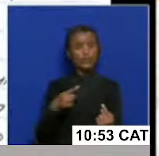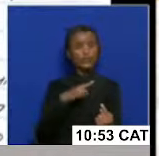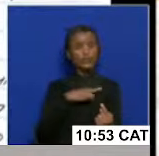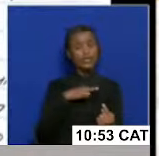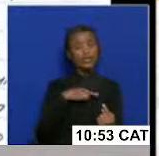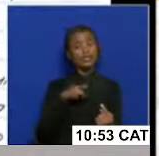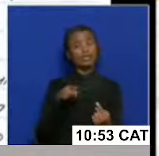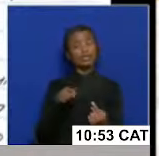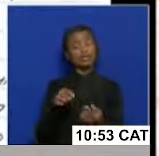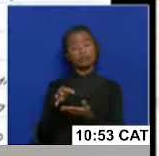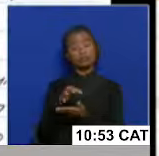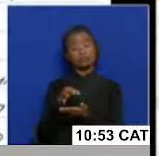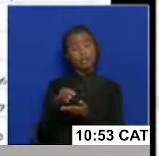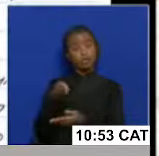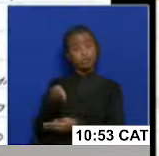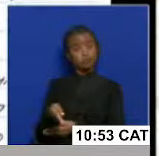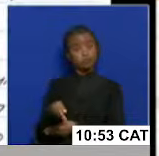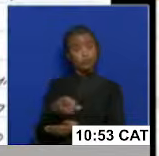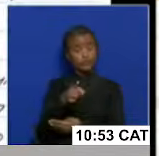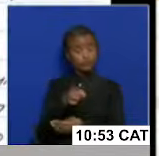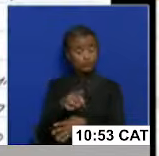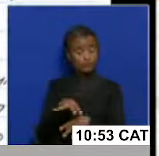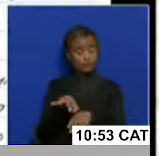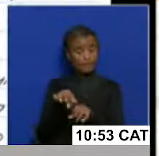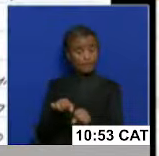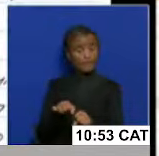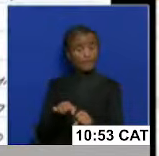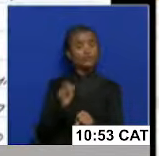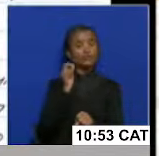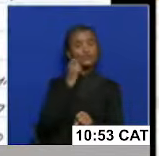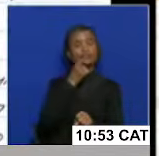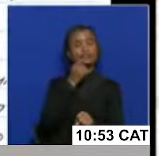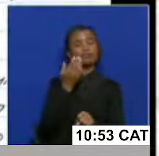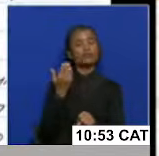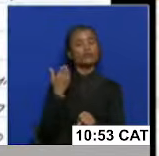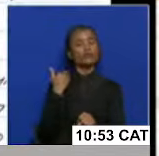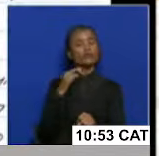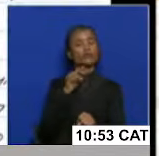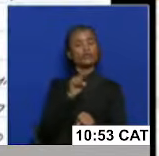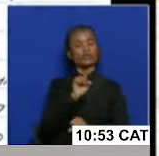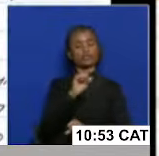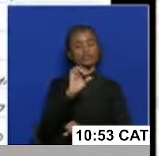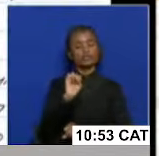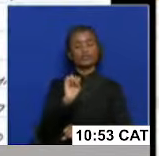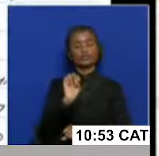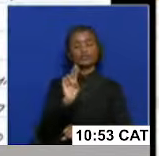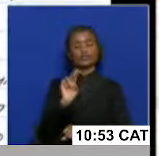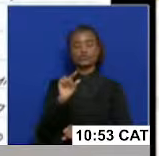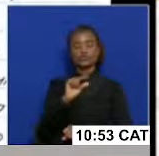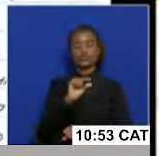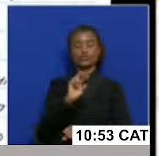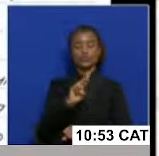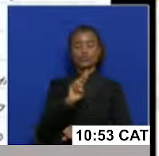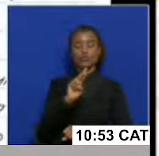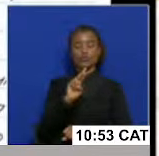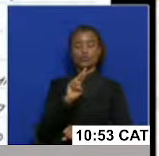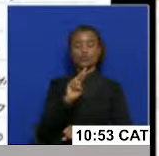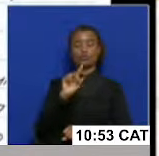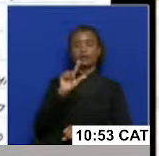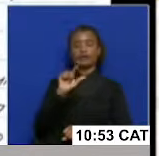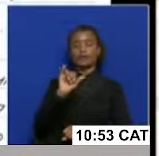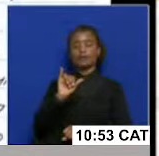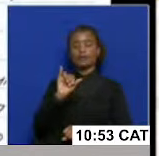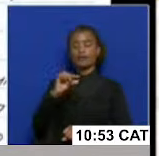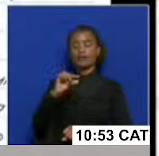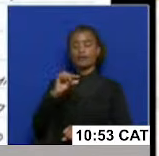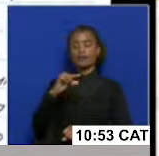sugarlite. Do you recall that? Yes. So when Officer Mackenzie says that the